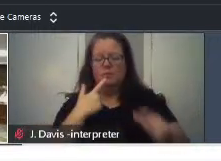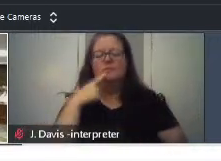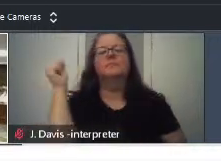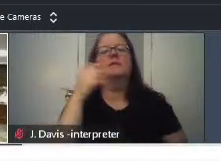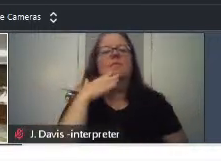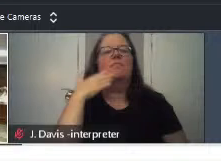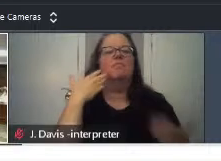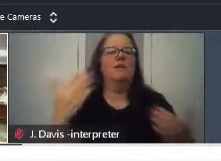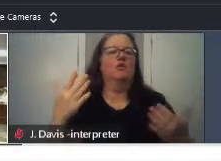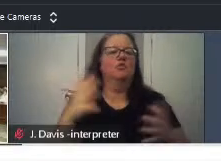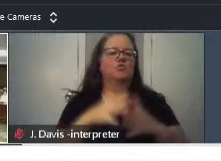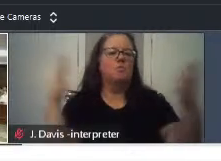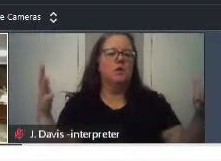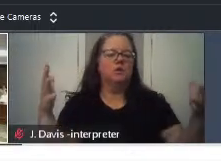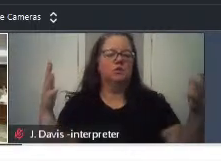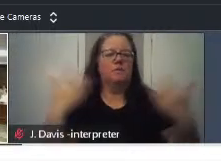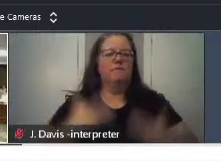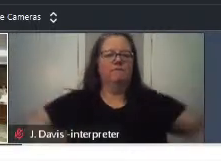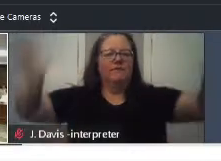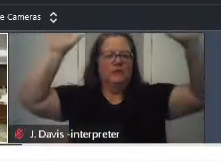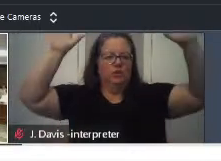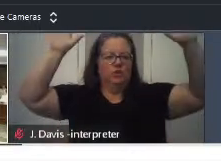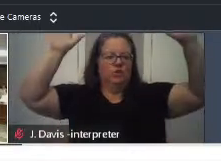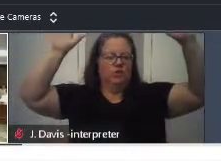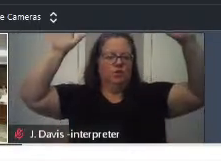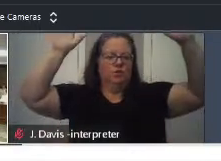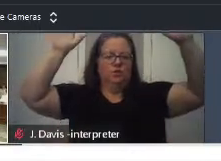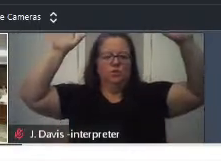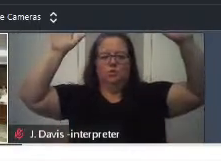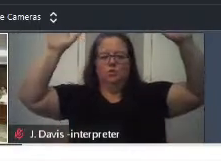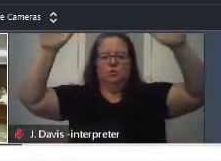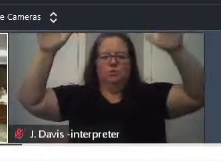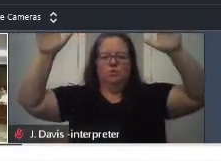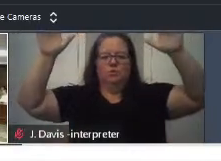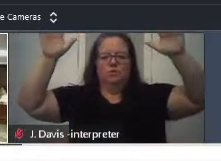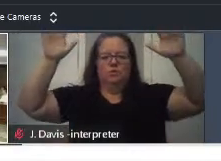much. And we're done. All